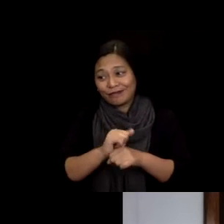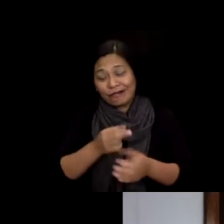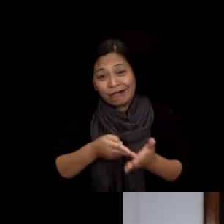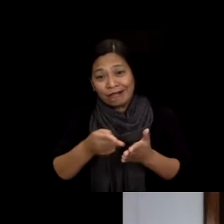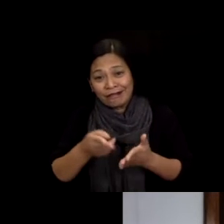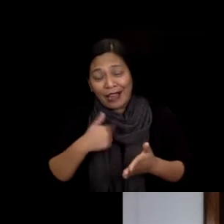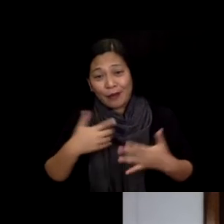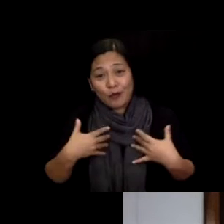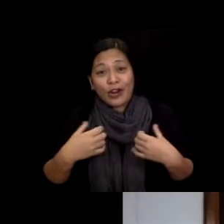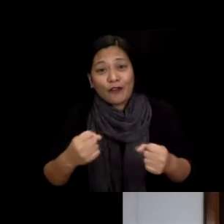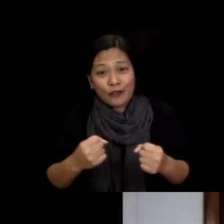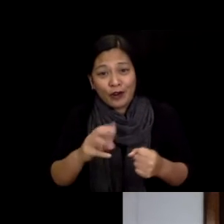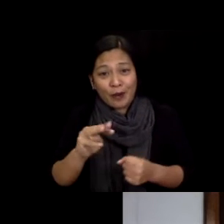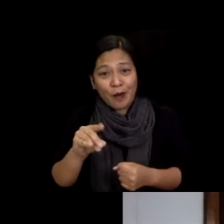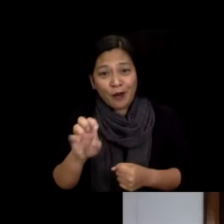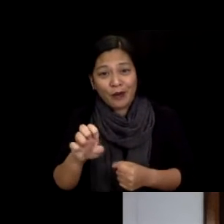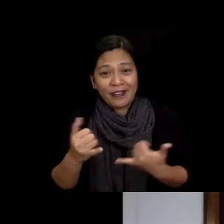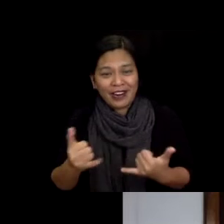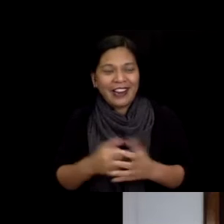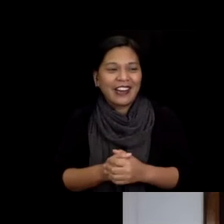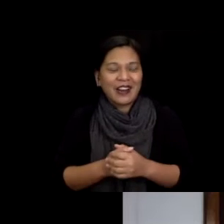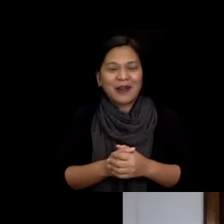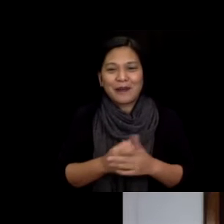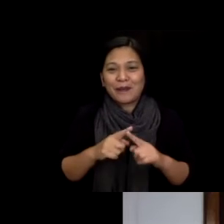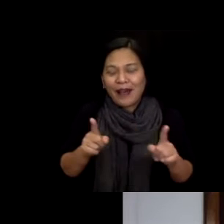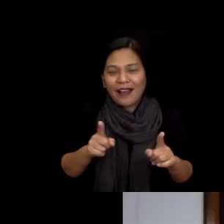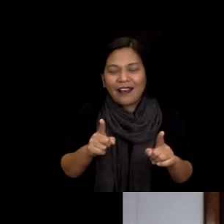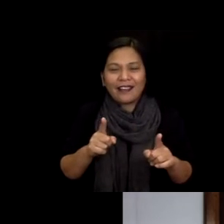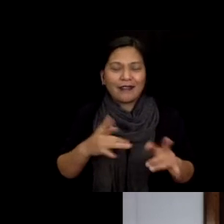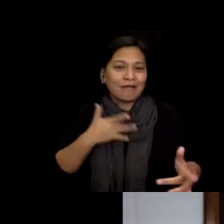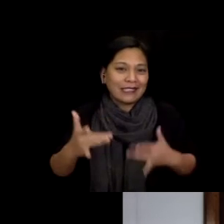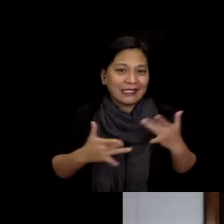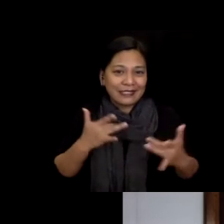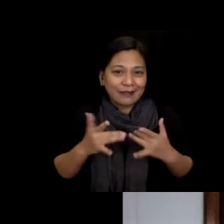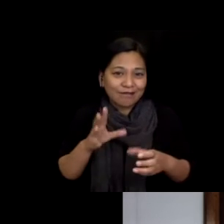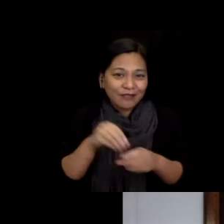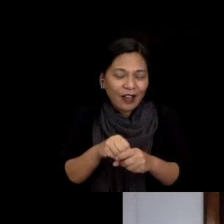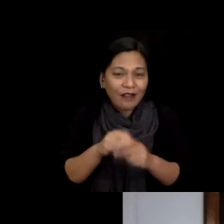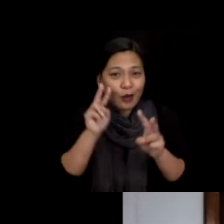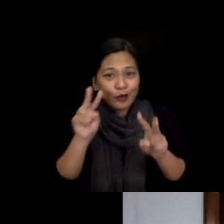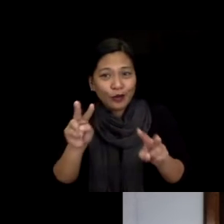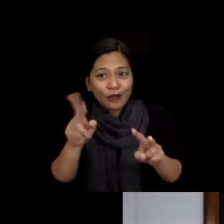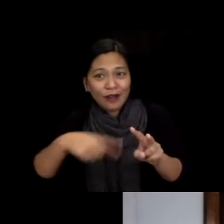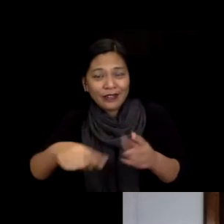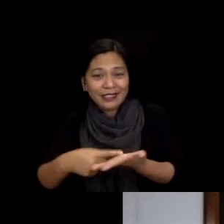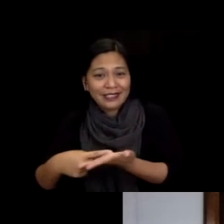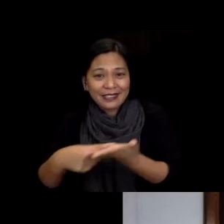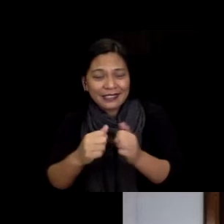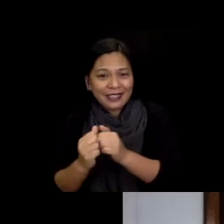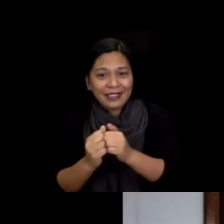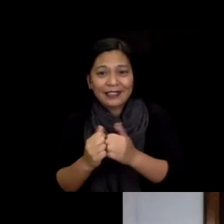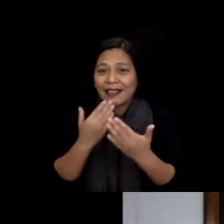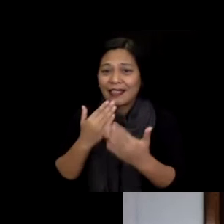honest. But I'm really excited to be here, and I look forward to this discussion with Sean and Darian, and thanks Belinda for